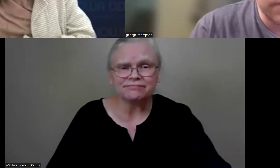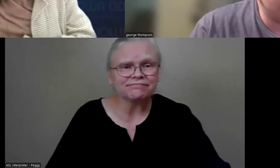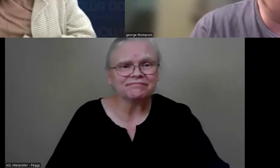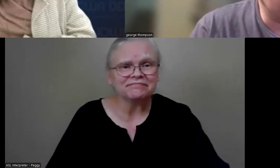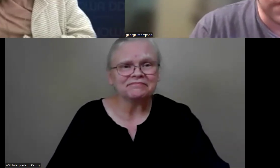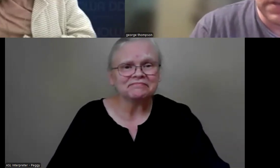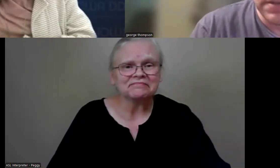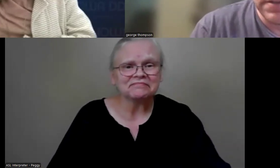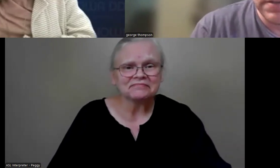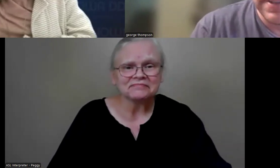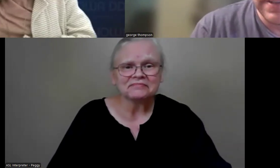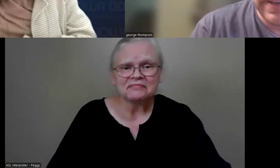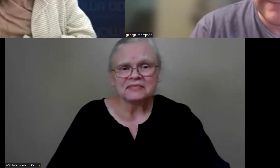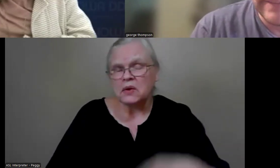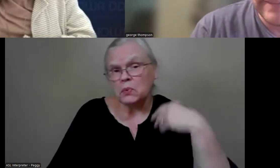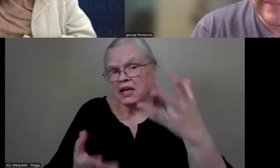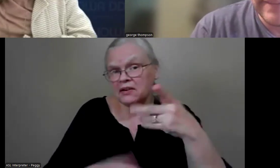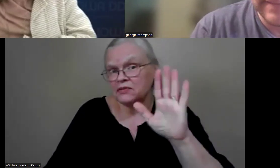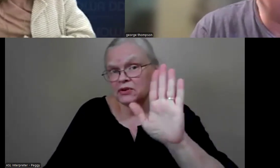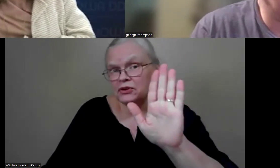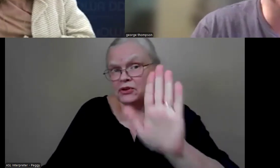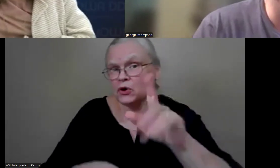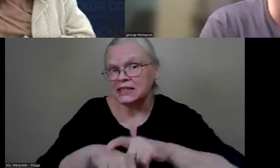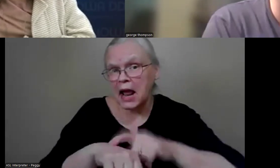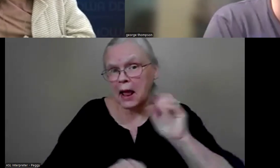we'll give you back some time for your day then.